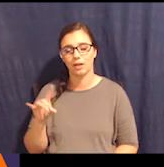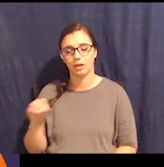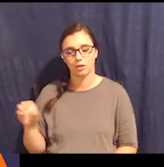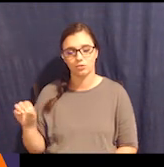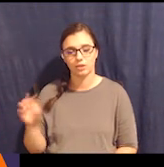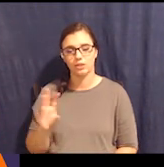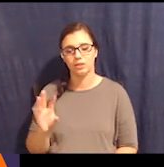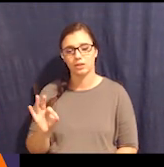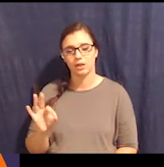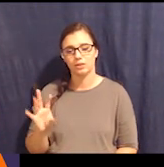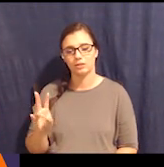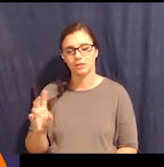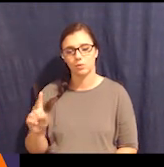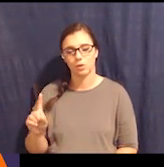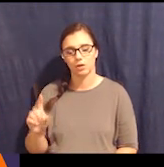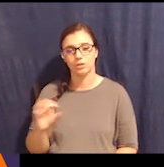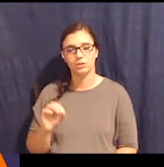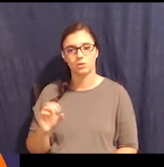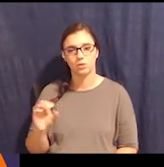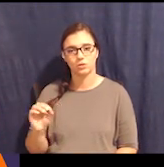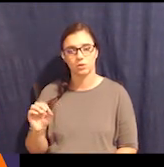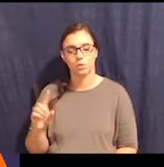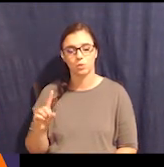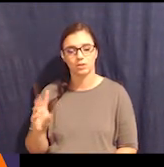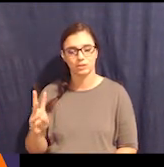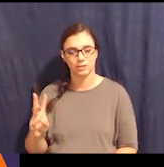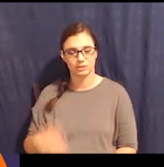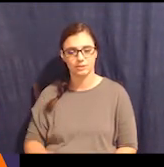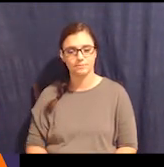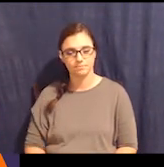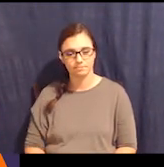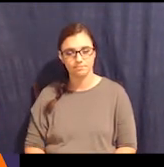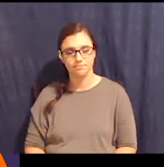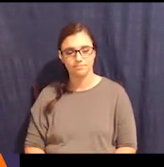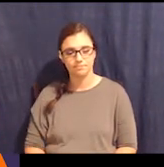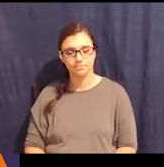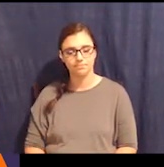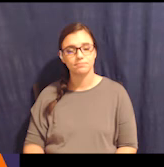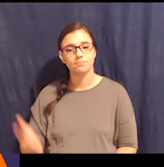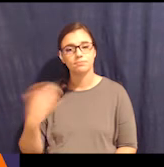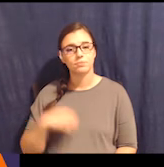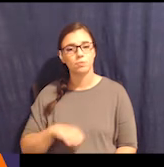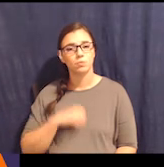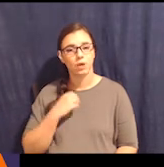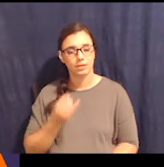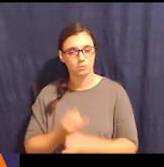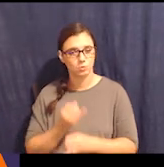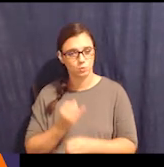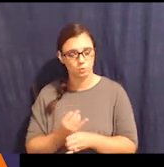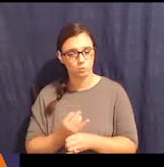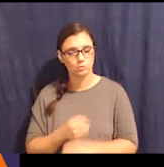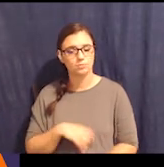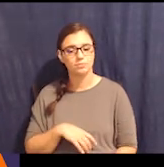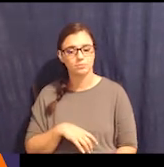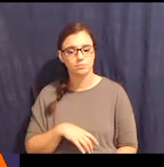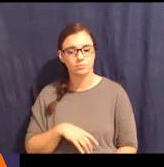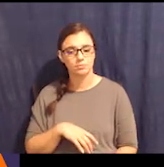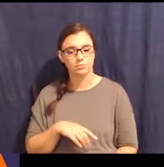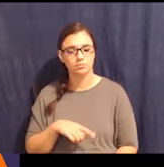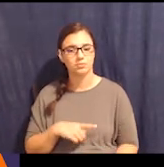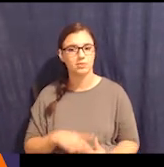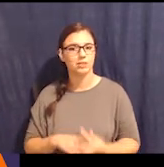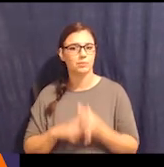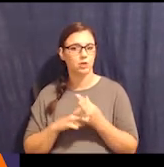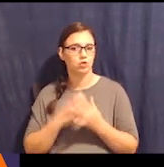1-800-971-0016. Next is the Pride Institute, a specialized hotline for the